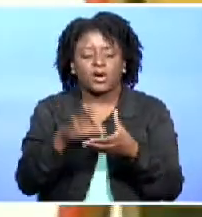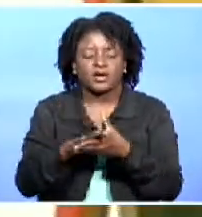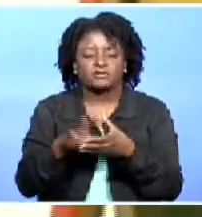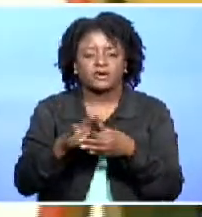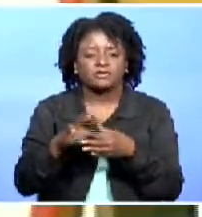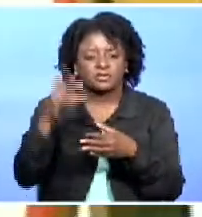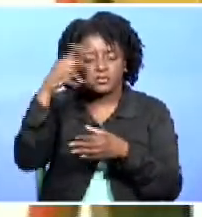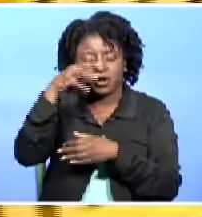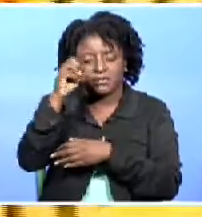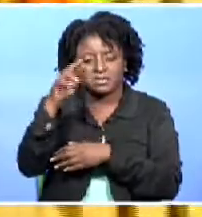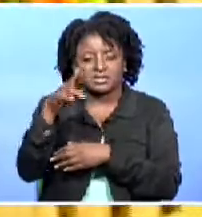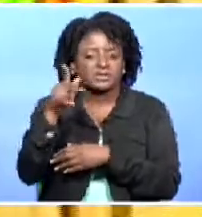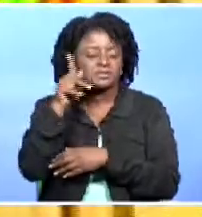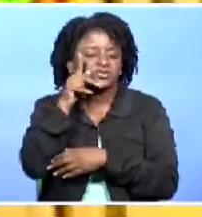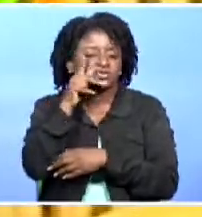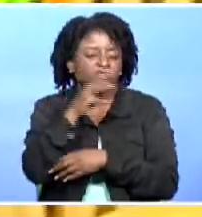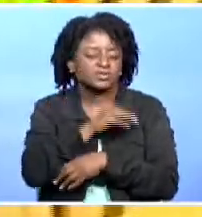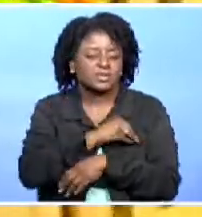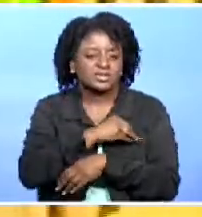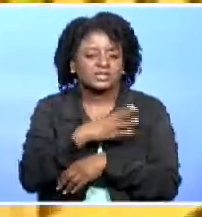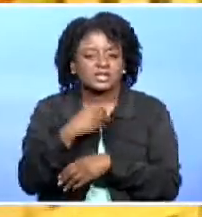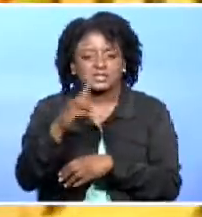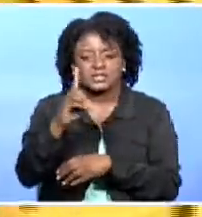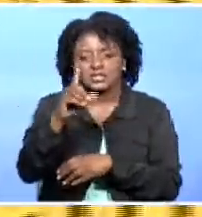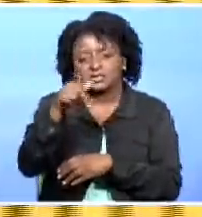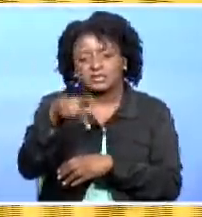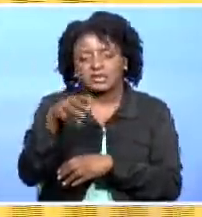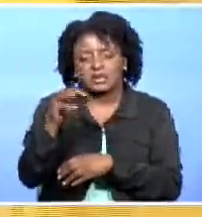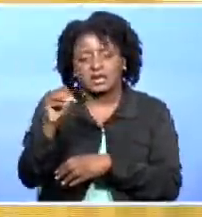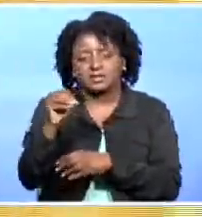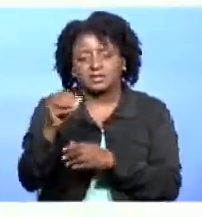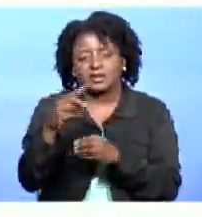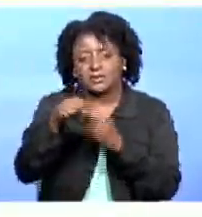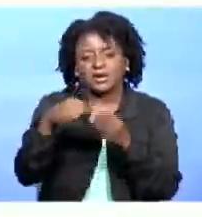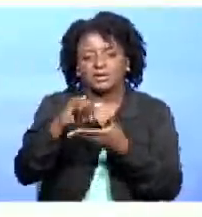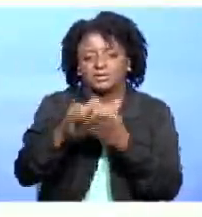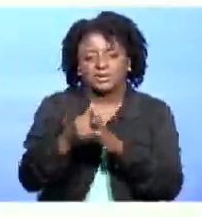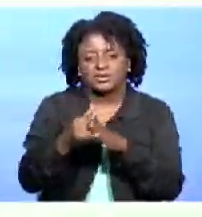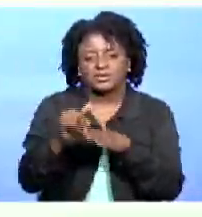Prime Minister, Peter Turnquest, were among those taking the zipline tour.